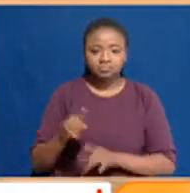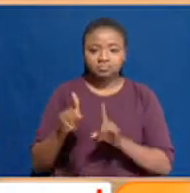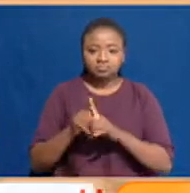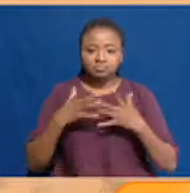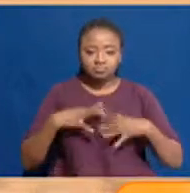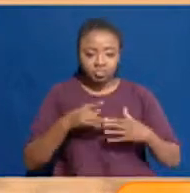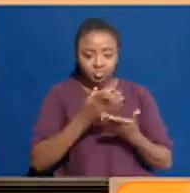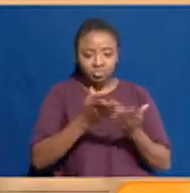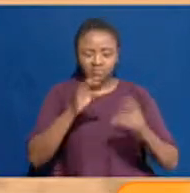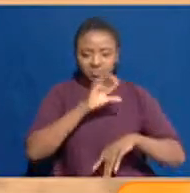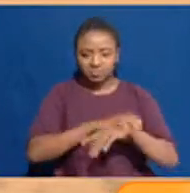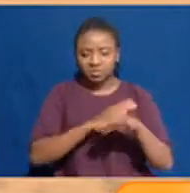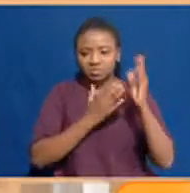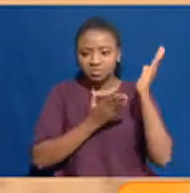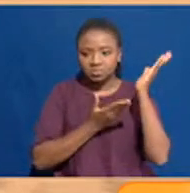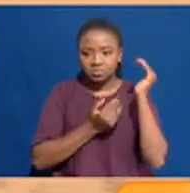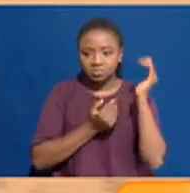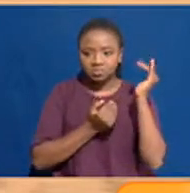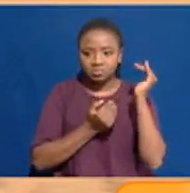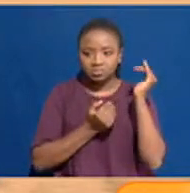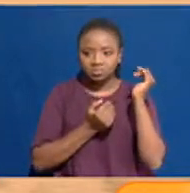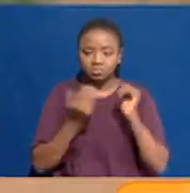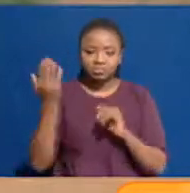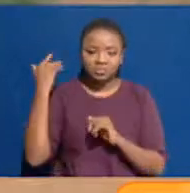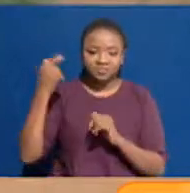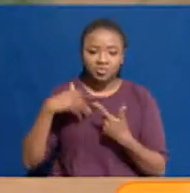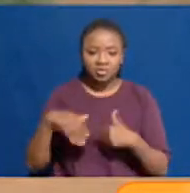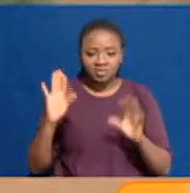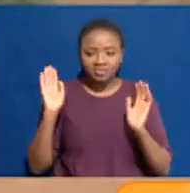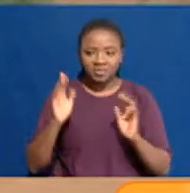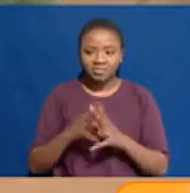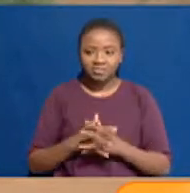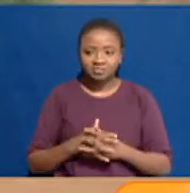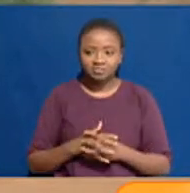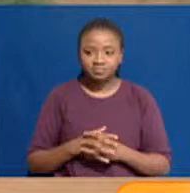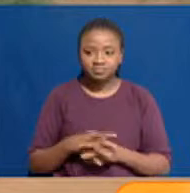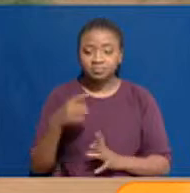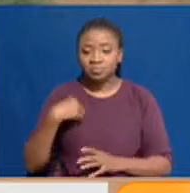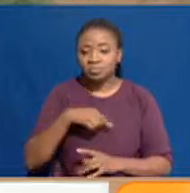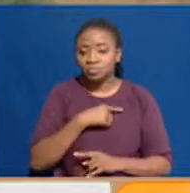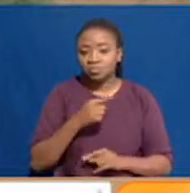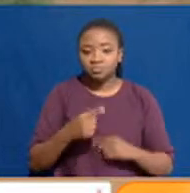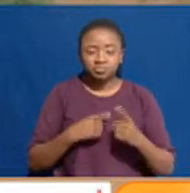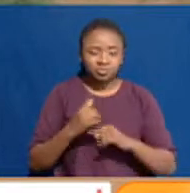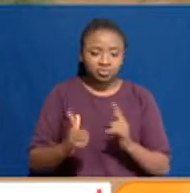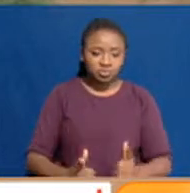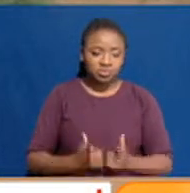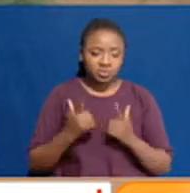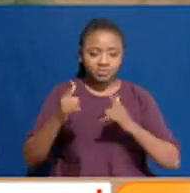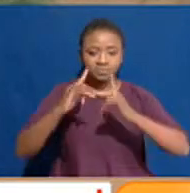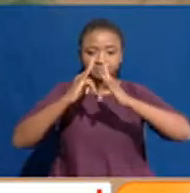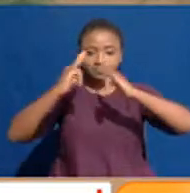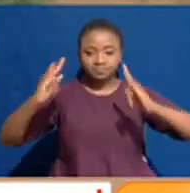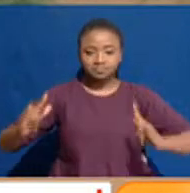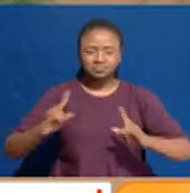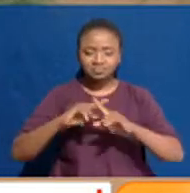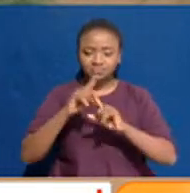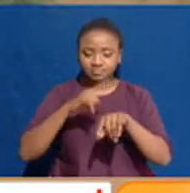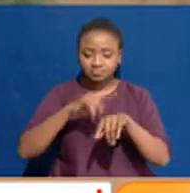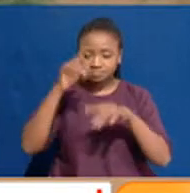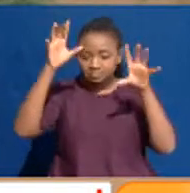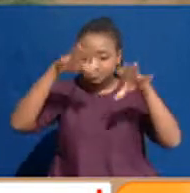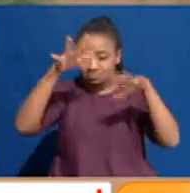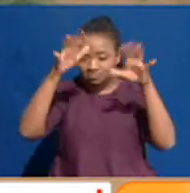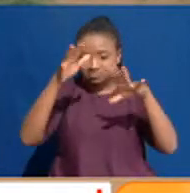wamepata tumaini, walikuwa tumaini liyeisha. Tunaishi tu mayama. Wakati ya mbua na